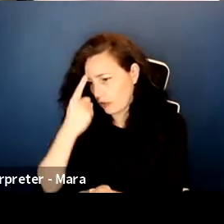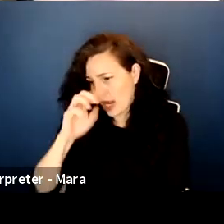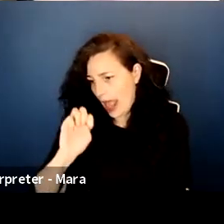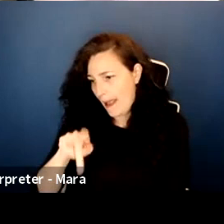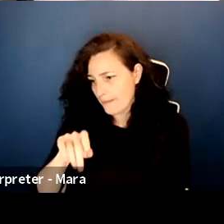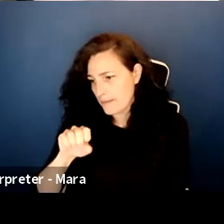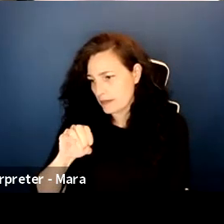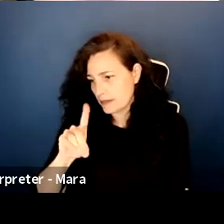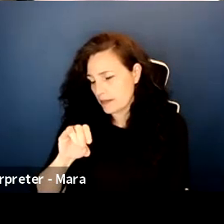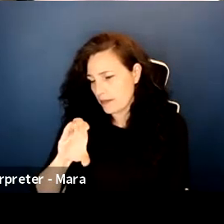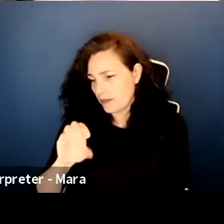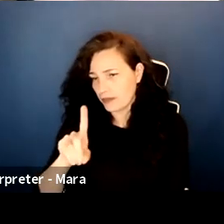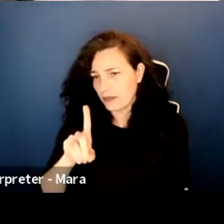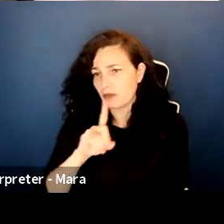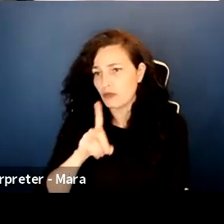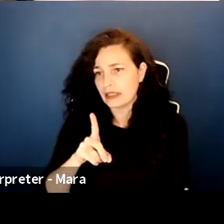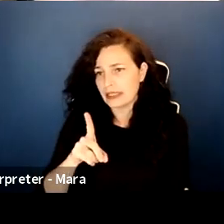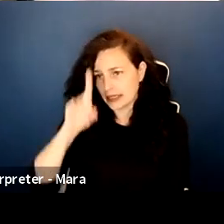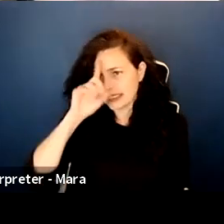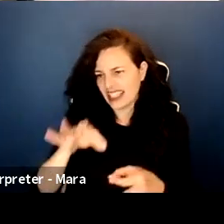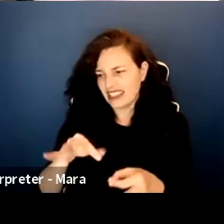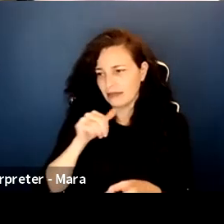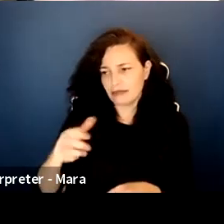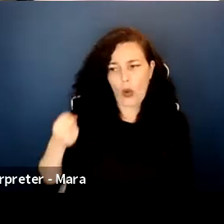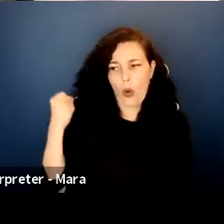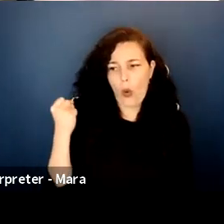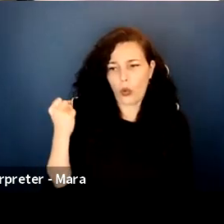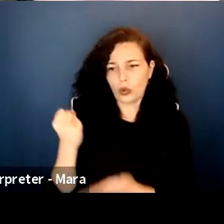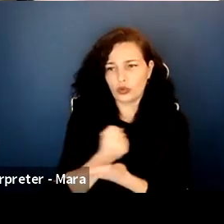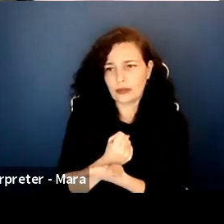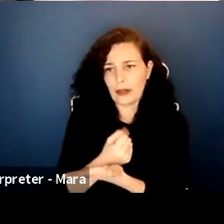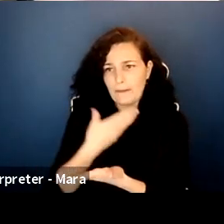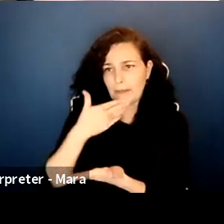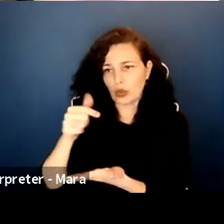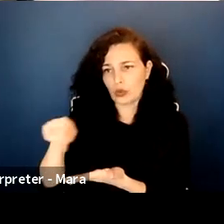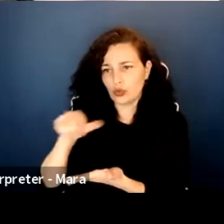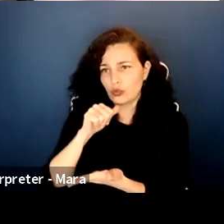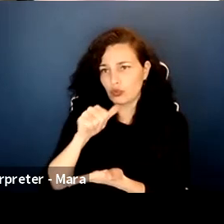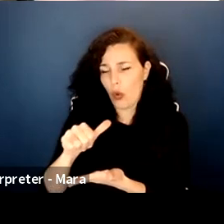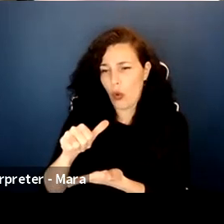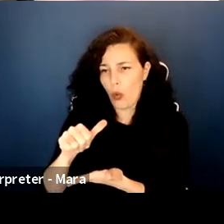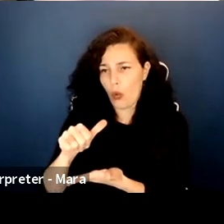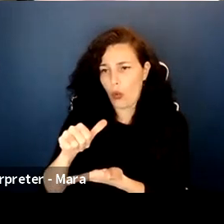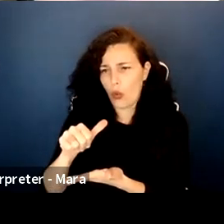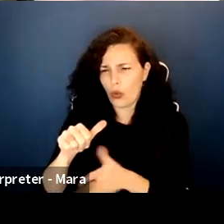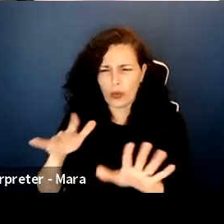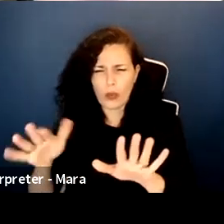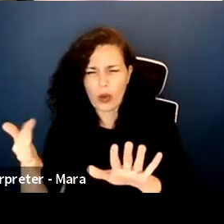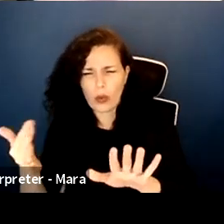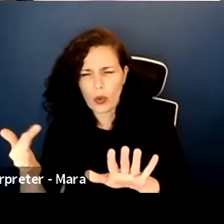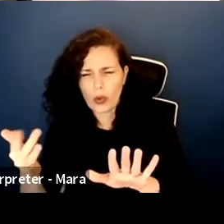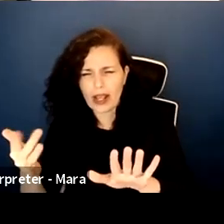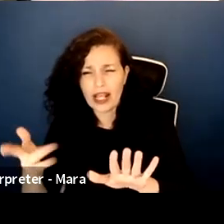sampled the show so you get an idea of the tone of the show. You're talking high tech now. Oh, Sample the show. Have you watched an episode? Yeah. Watched